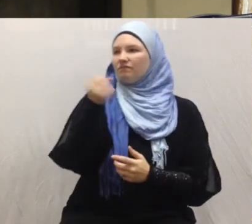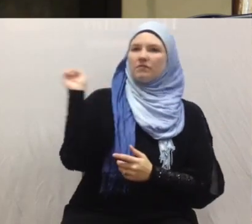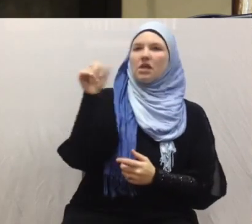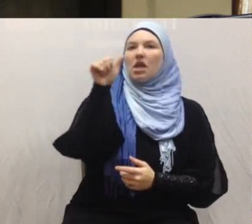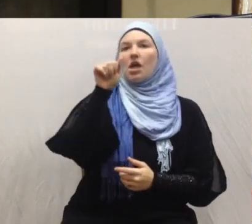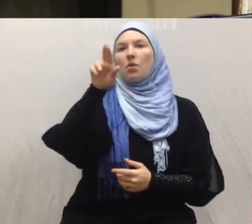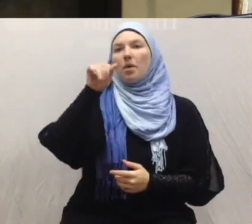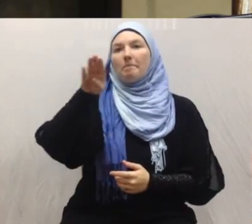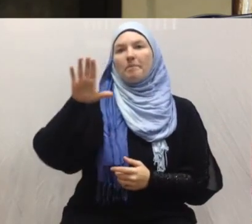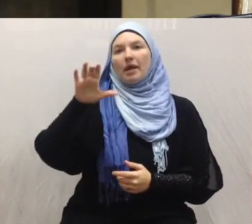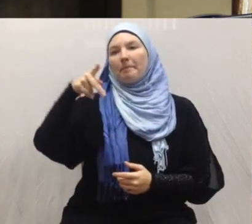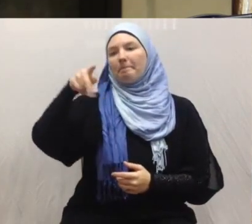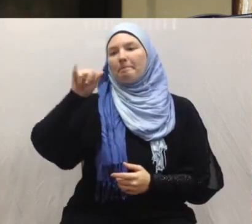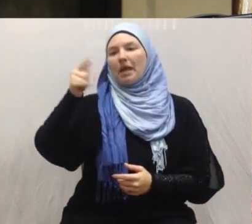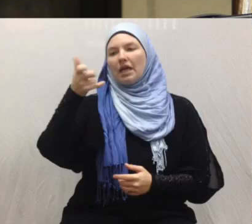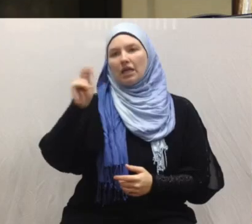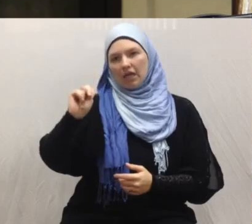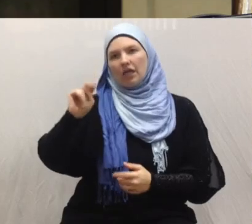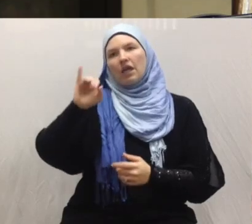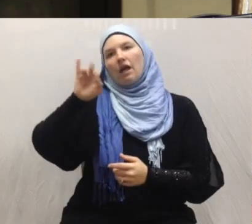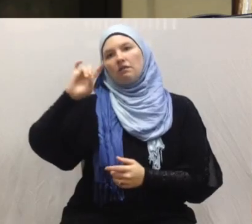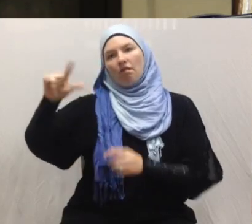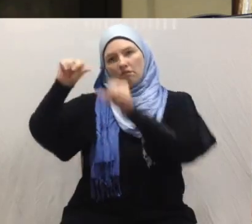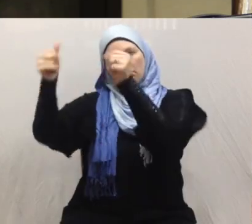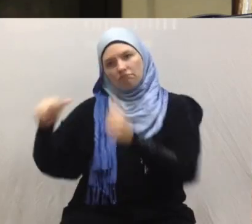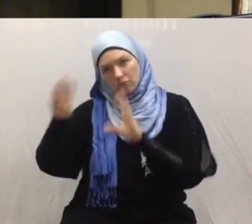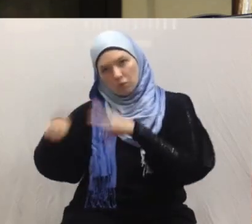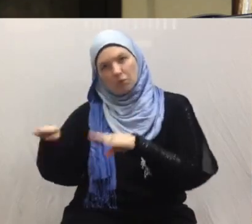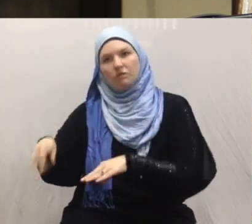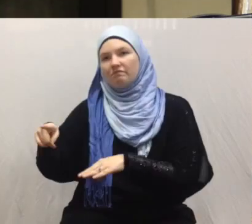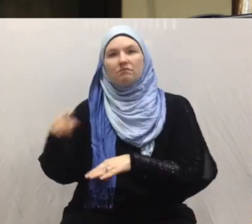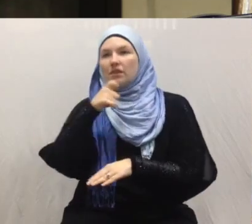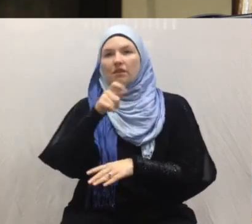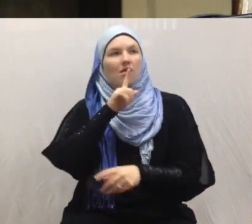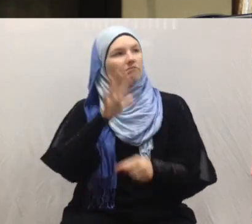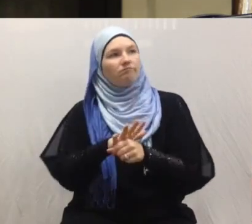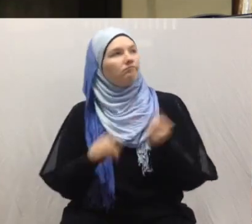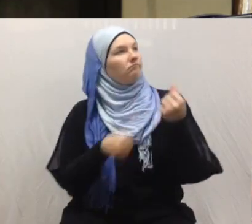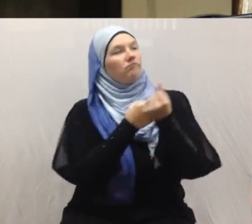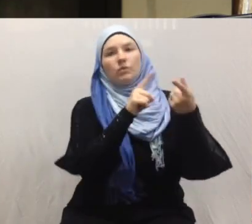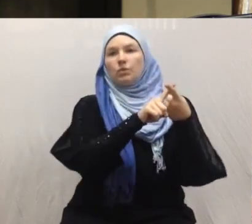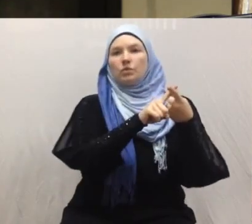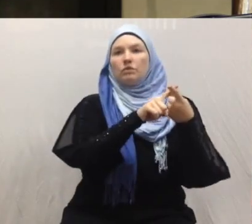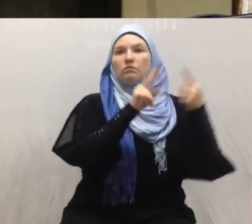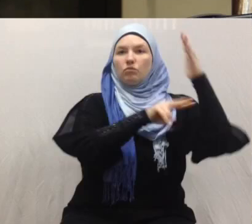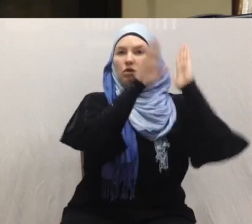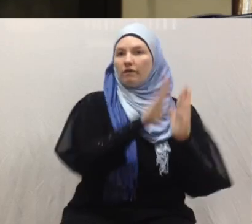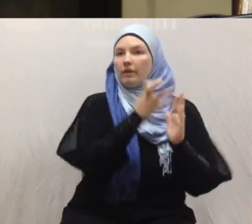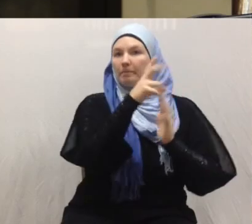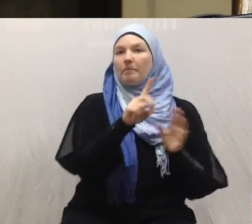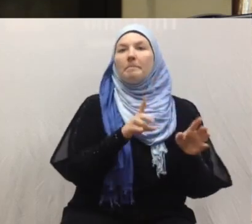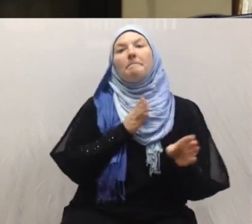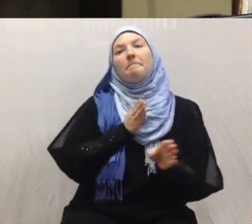mushriks, pagans, idol worshippers. Also, they did not give him the bay'ah, but the bay'ah was given